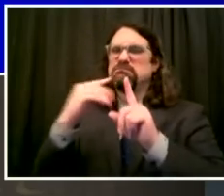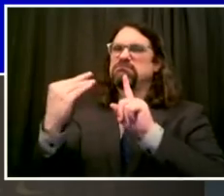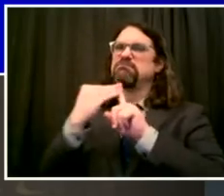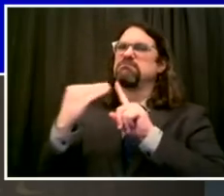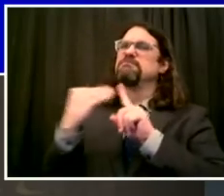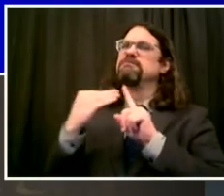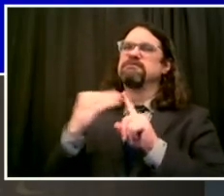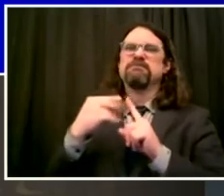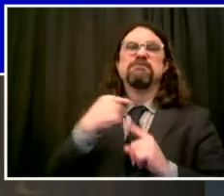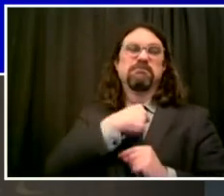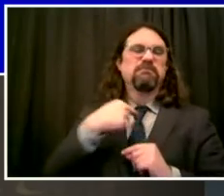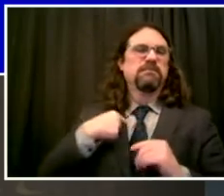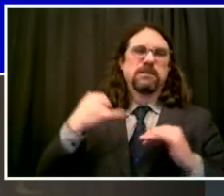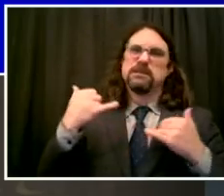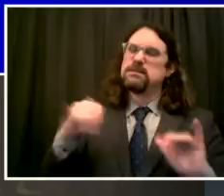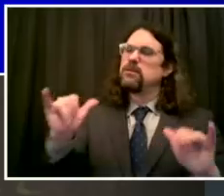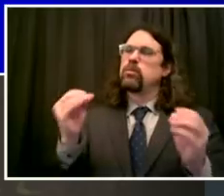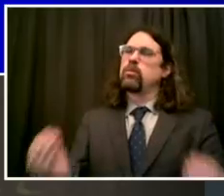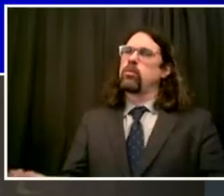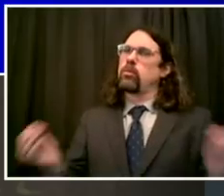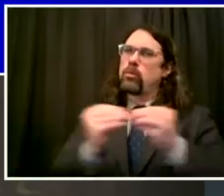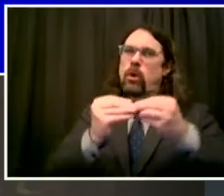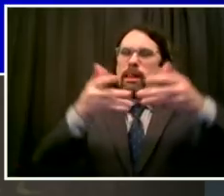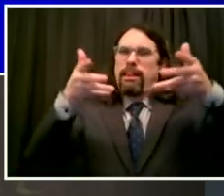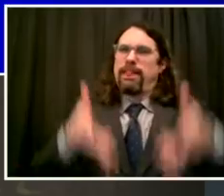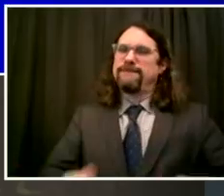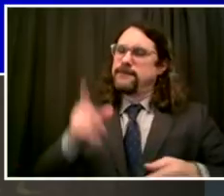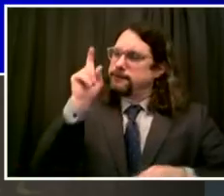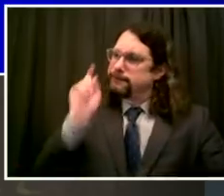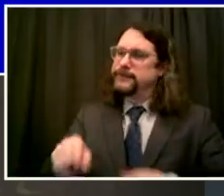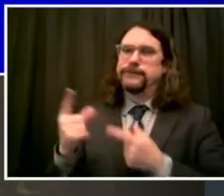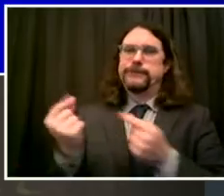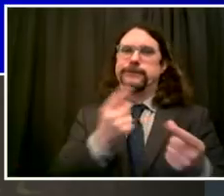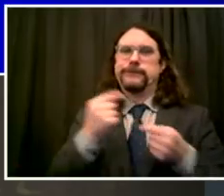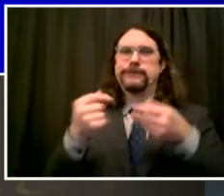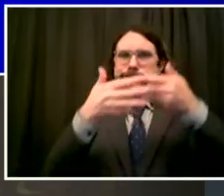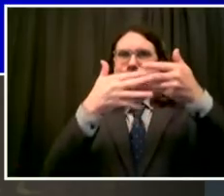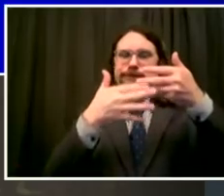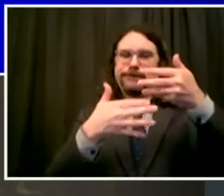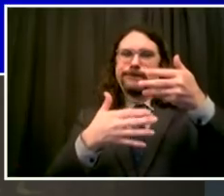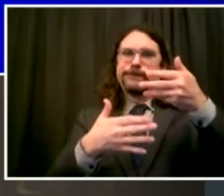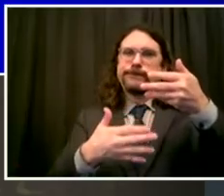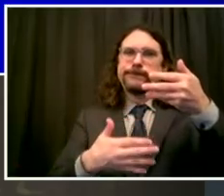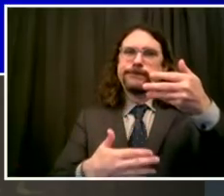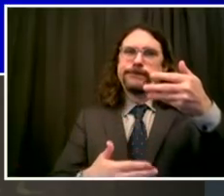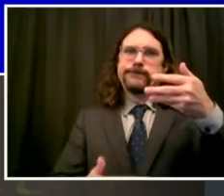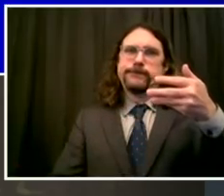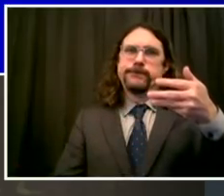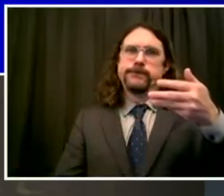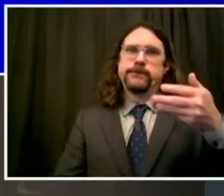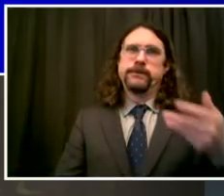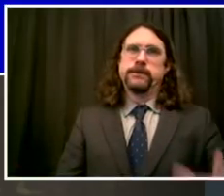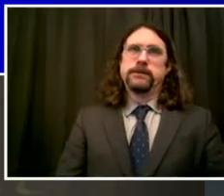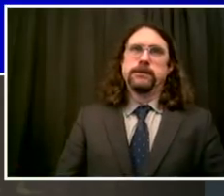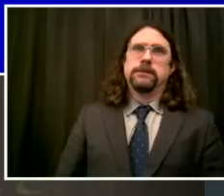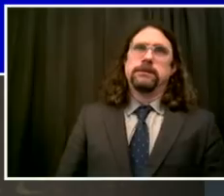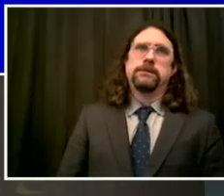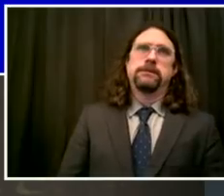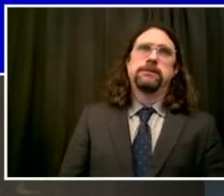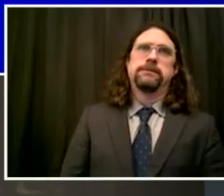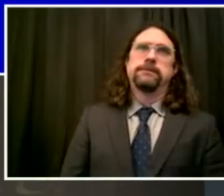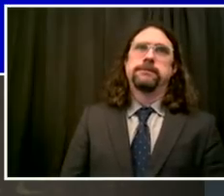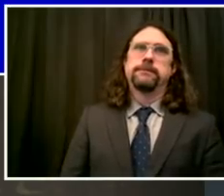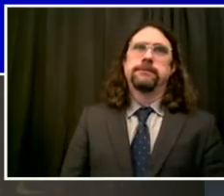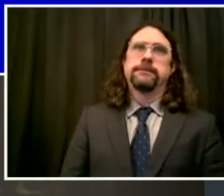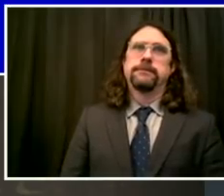$50 million loan and grant program. Obviously, a huge, huge federal program, hundreds of billions of dollars has come into